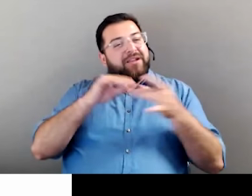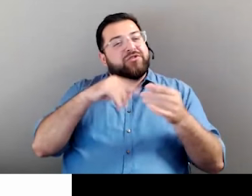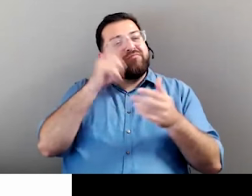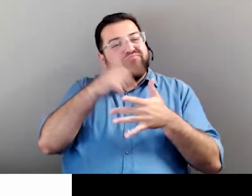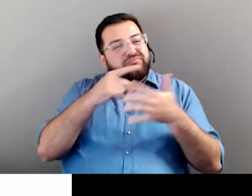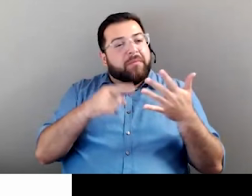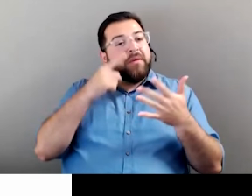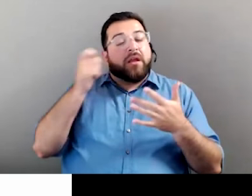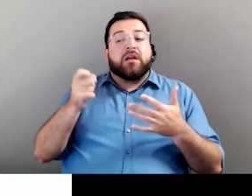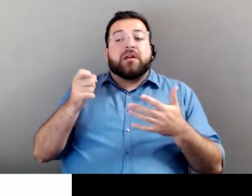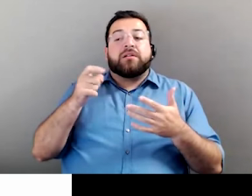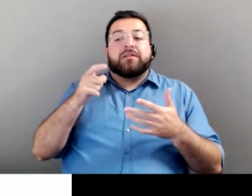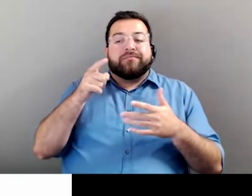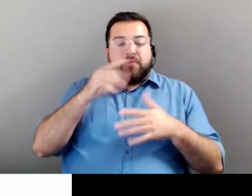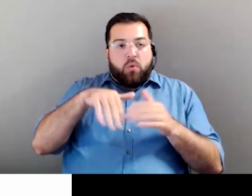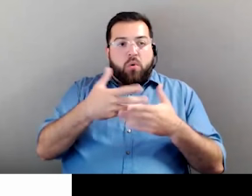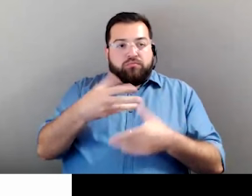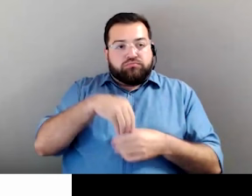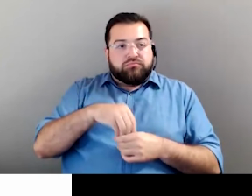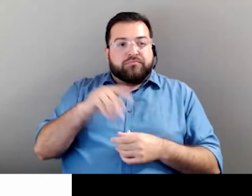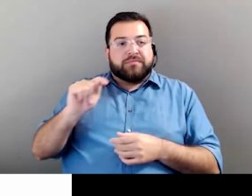of Title IX.